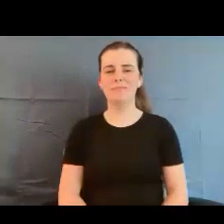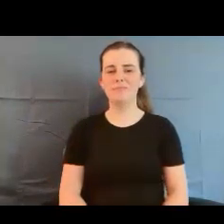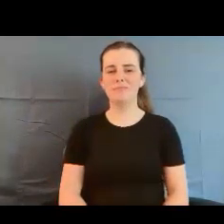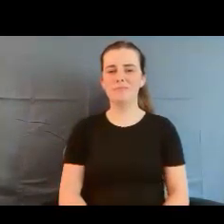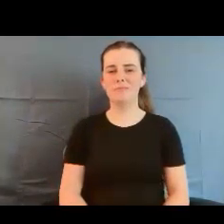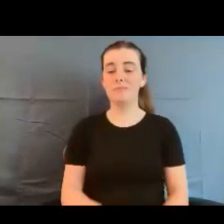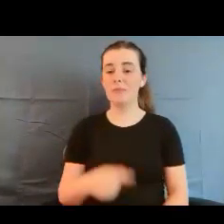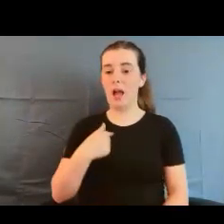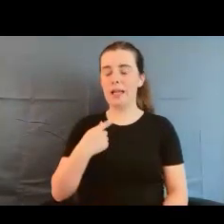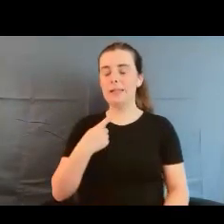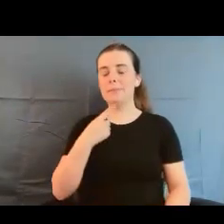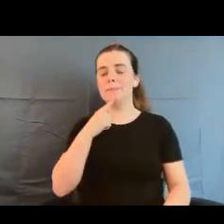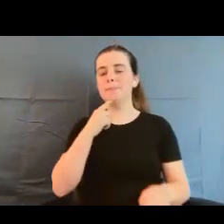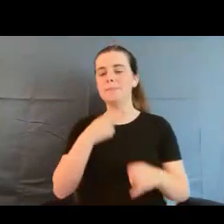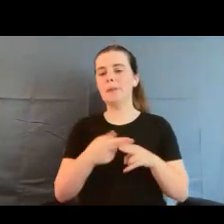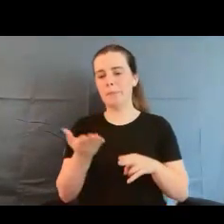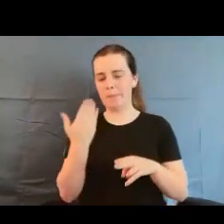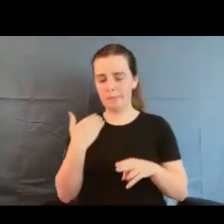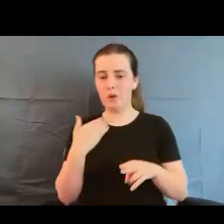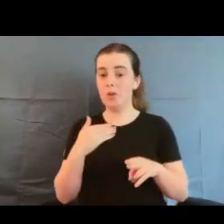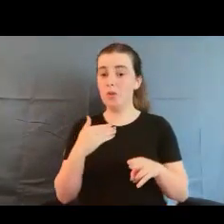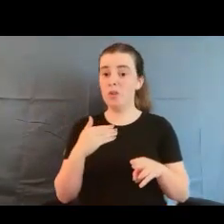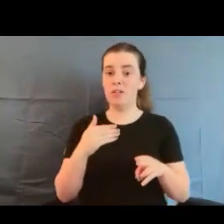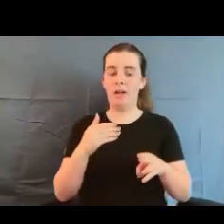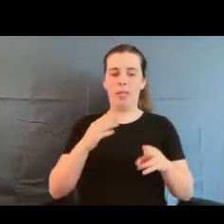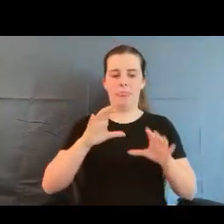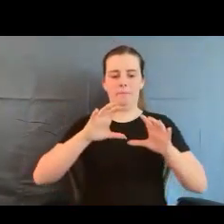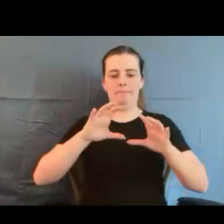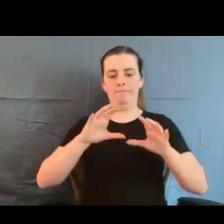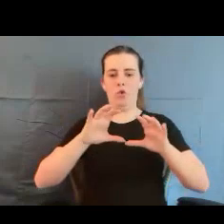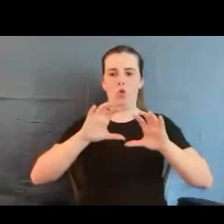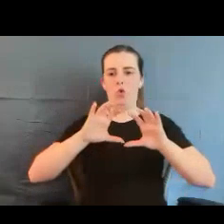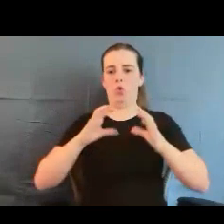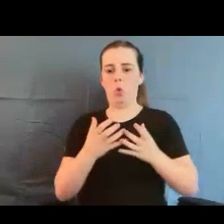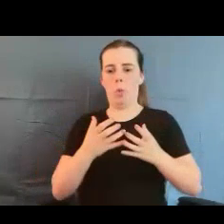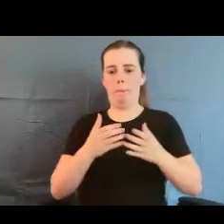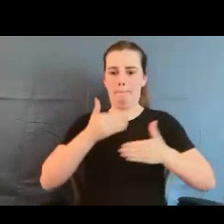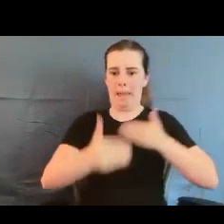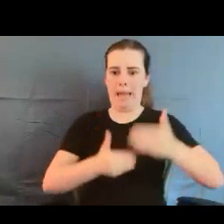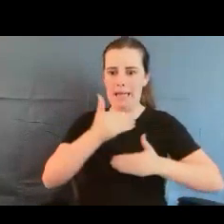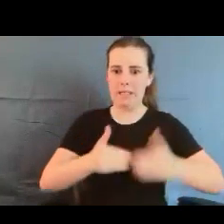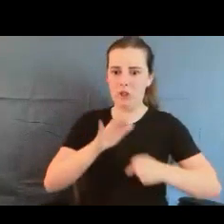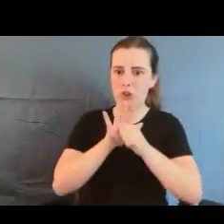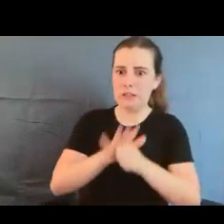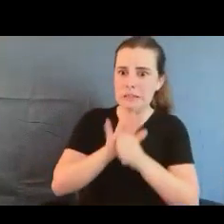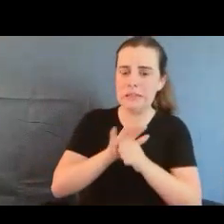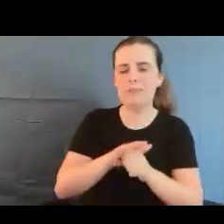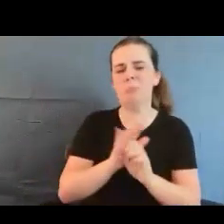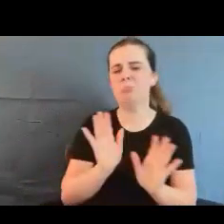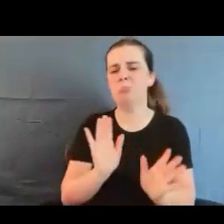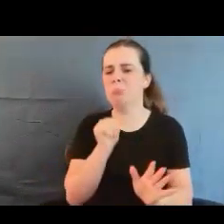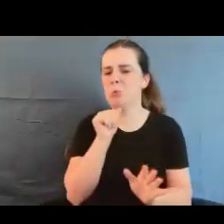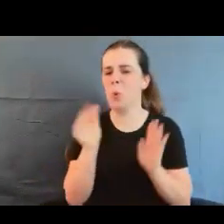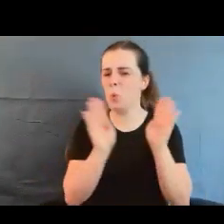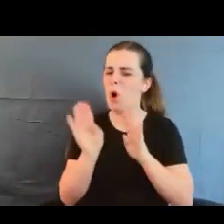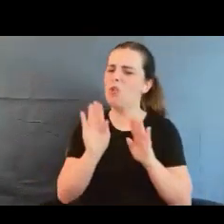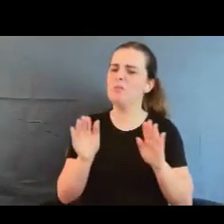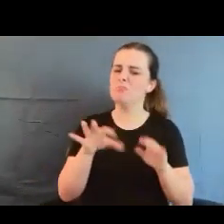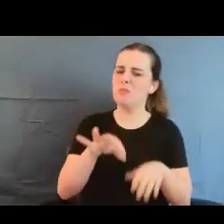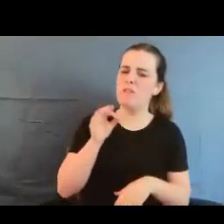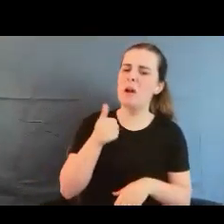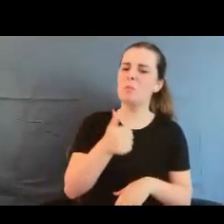mentioned this before, don't stress too much about the pack's pace at the beginning. I think a lot of people go out really hard. Just find your own steady